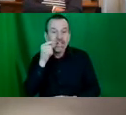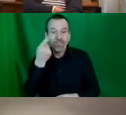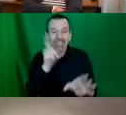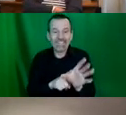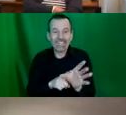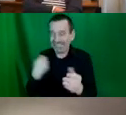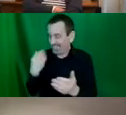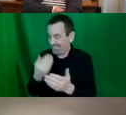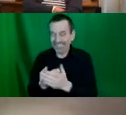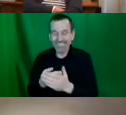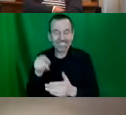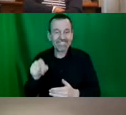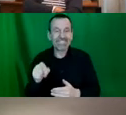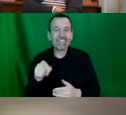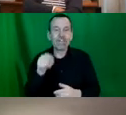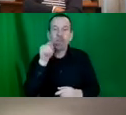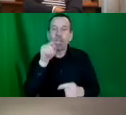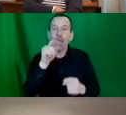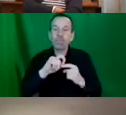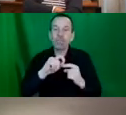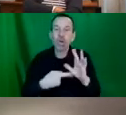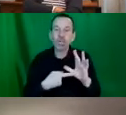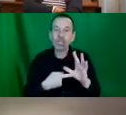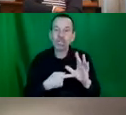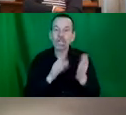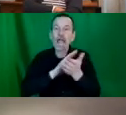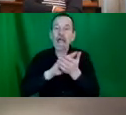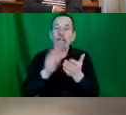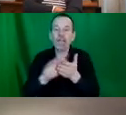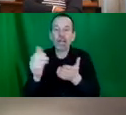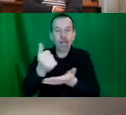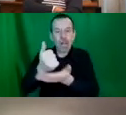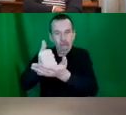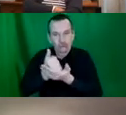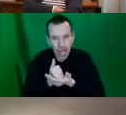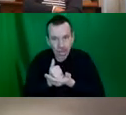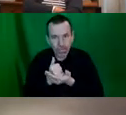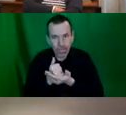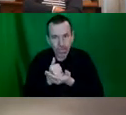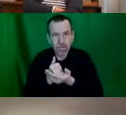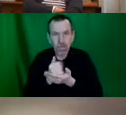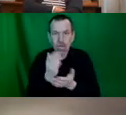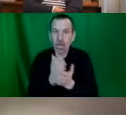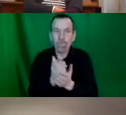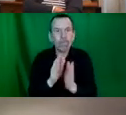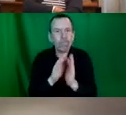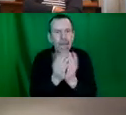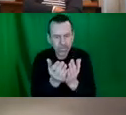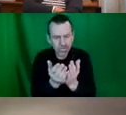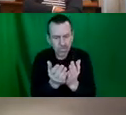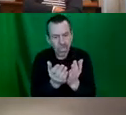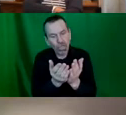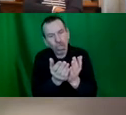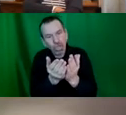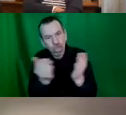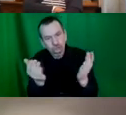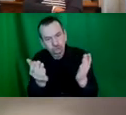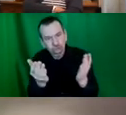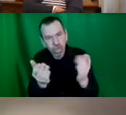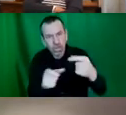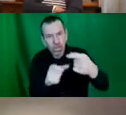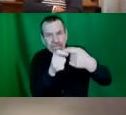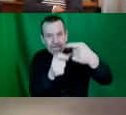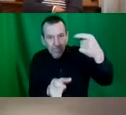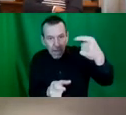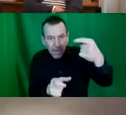For this project, I was supported and led by Heather Marshall. The manuscript was in poor condition, boards detached and too short for the text block, which is protruding